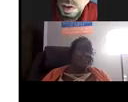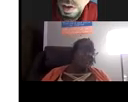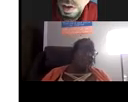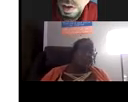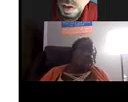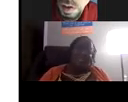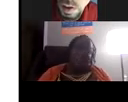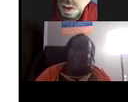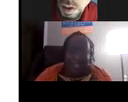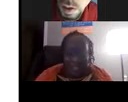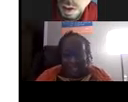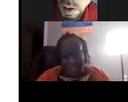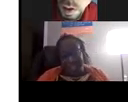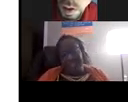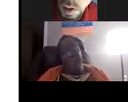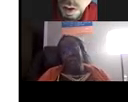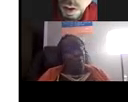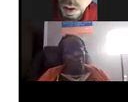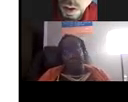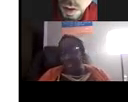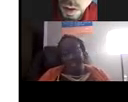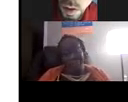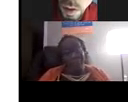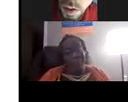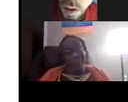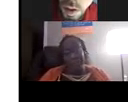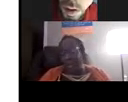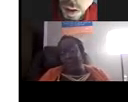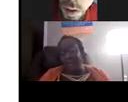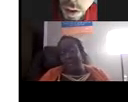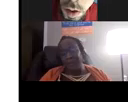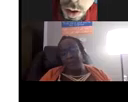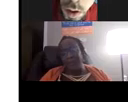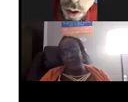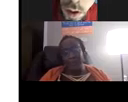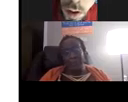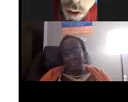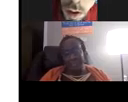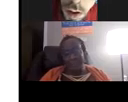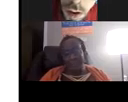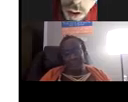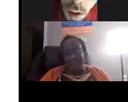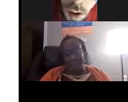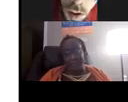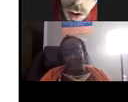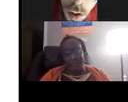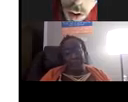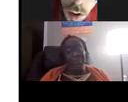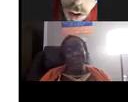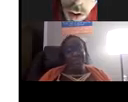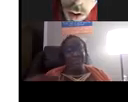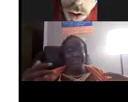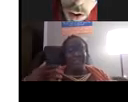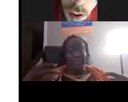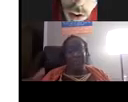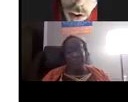I'm reading a lot of disability theology, great stuff. Not many people would identify as BIPOC though.